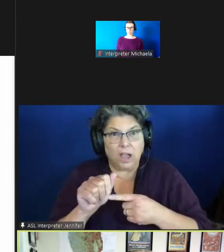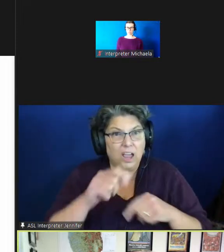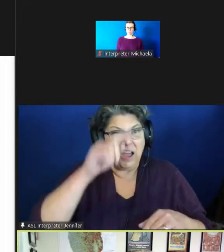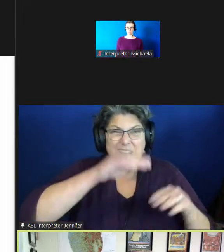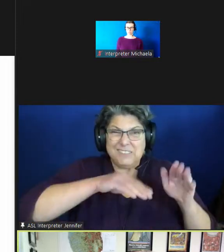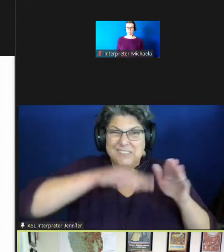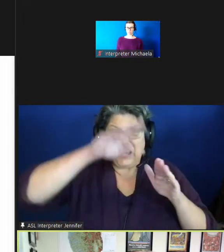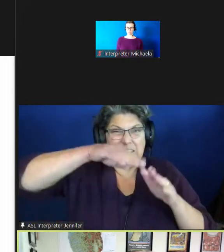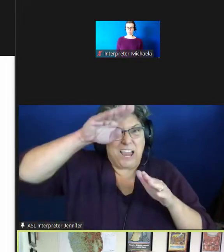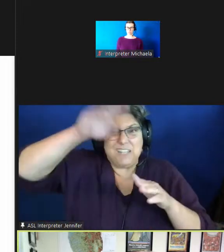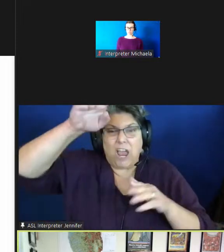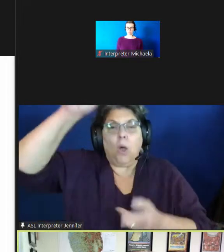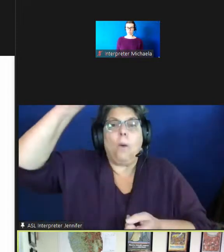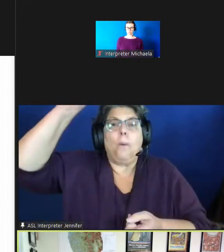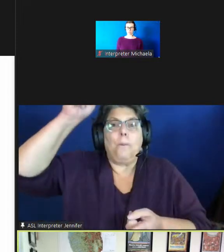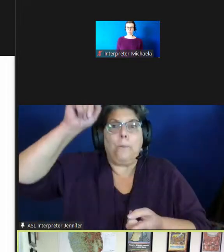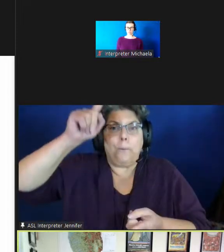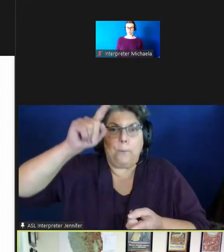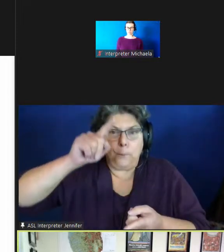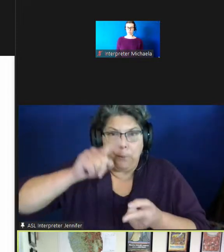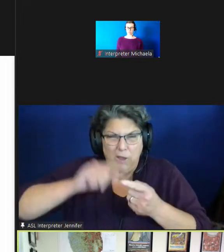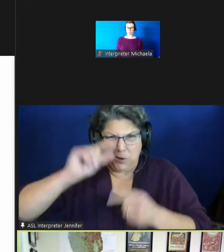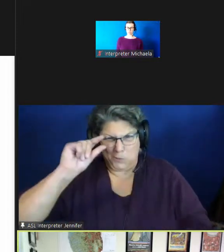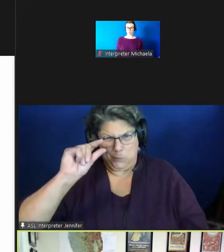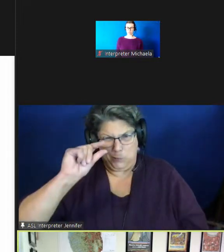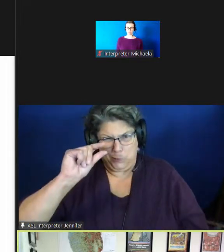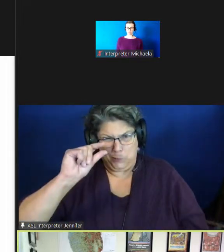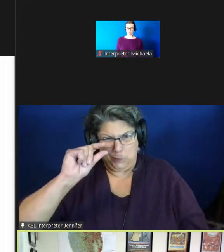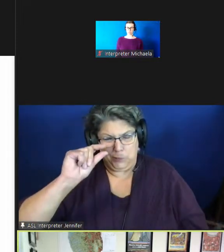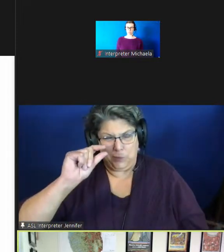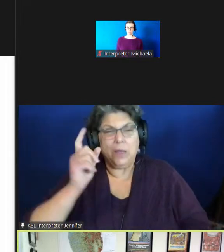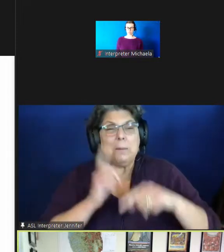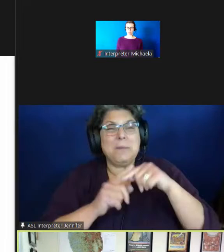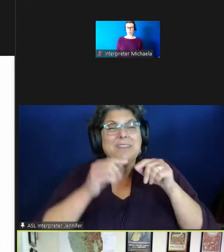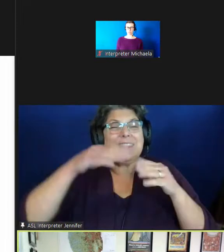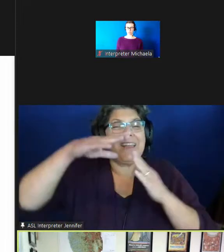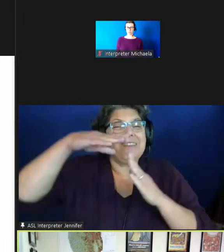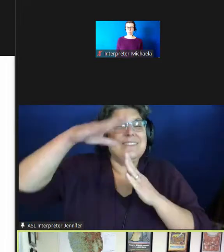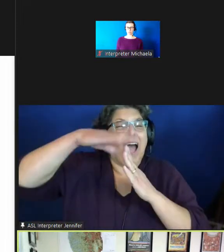of course, other variants are an extremely slim line at the top.